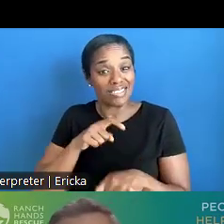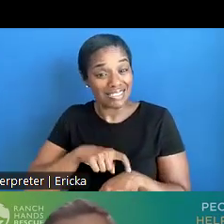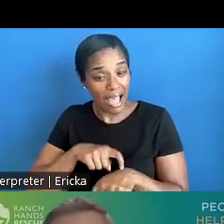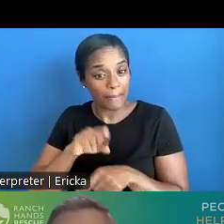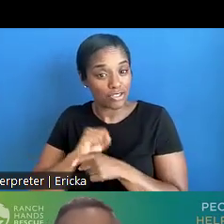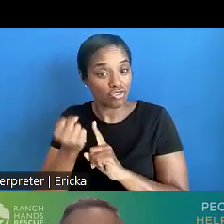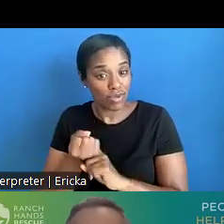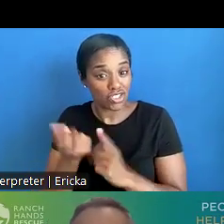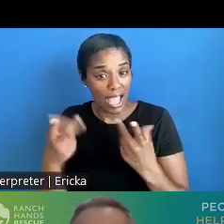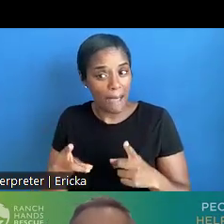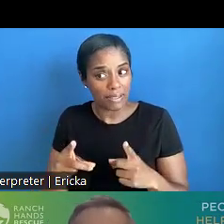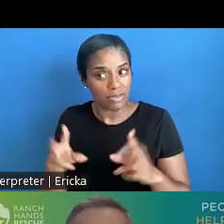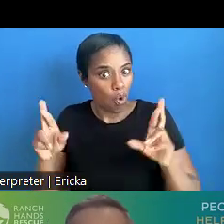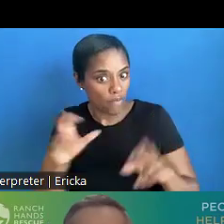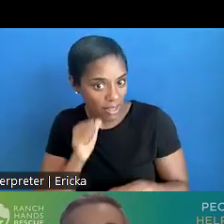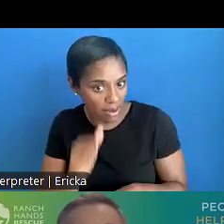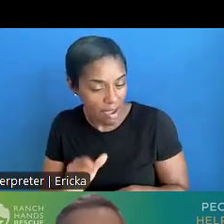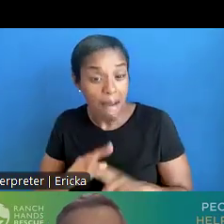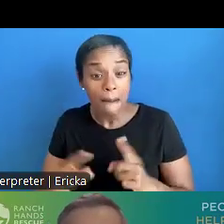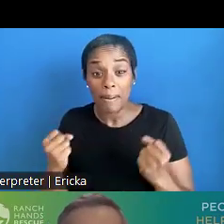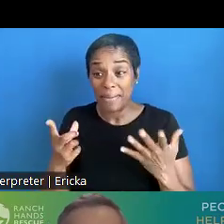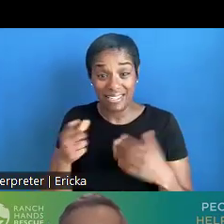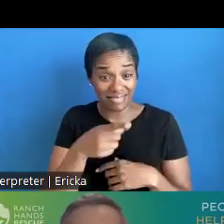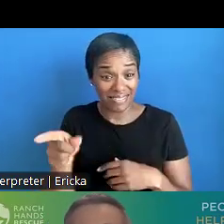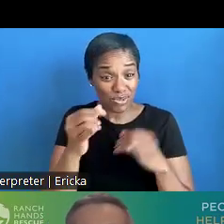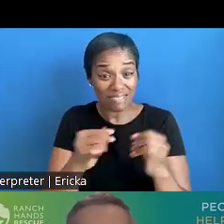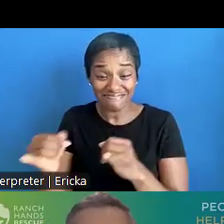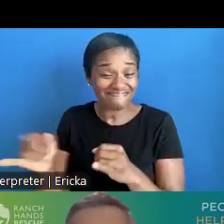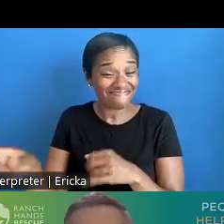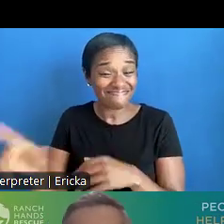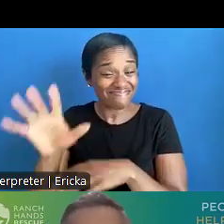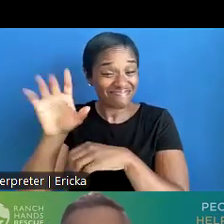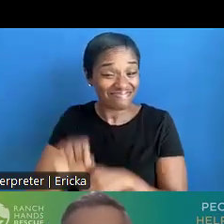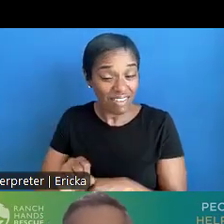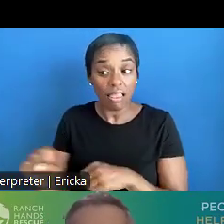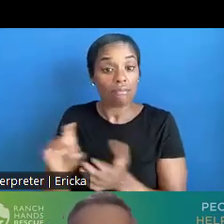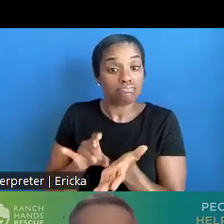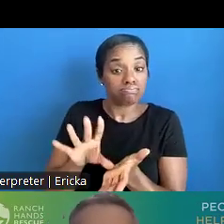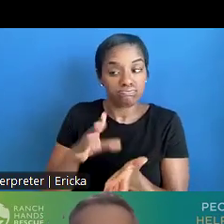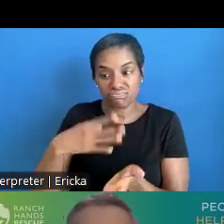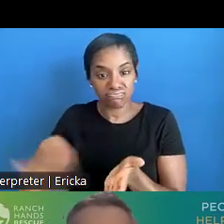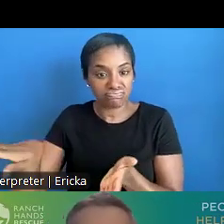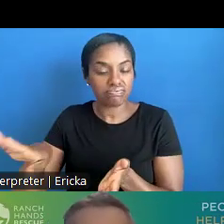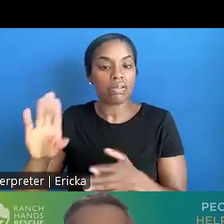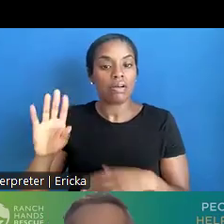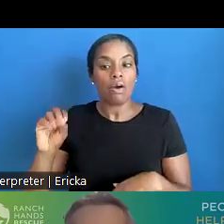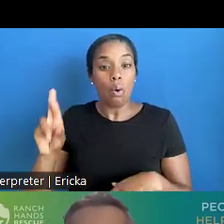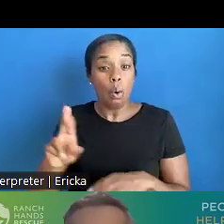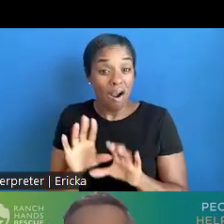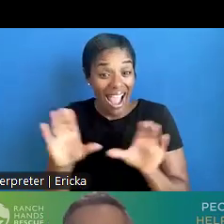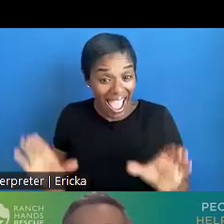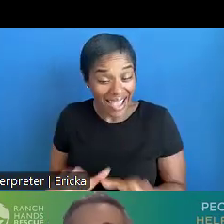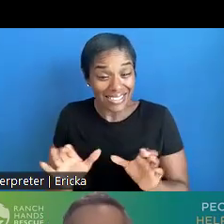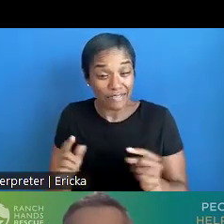hopefully. But many of these individuals, that's what they're used to. They've been kicked out or dismissed or even actively harmed